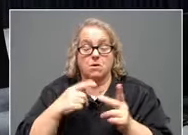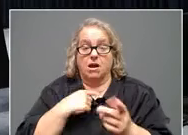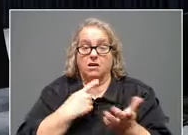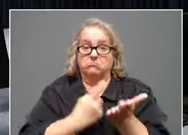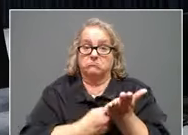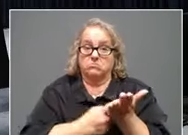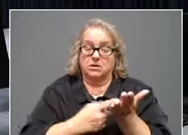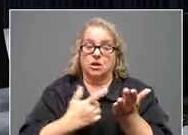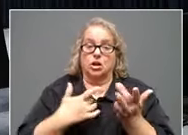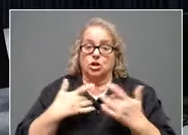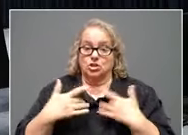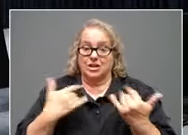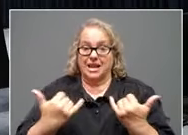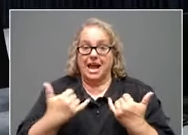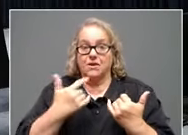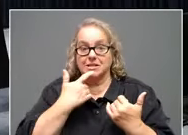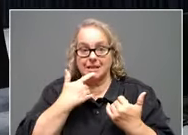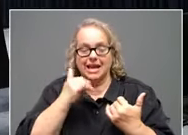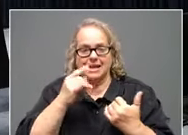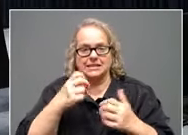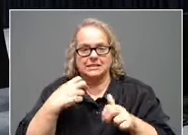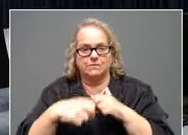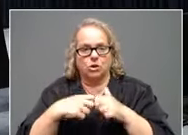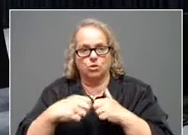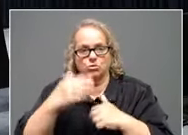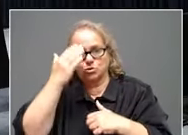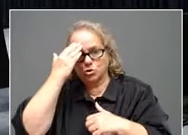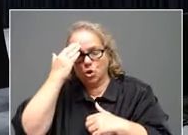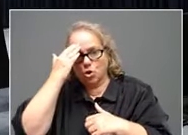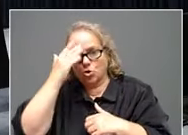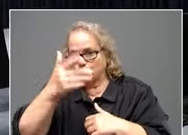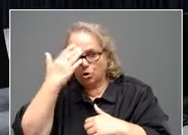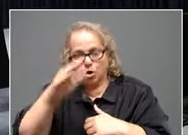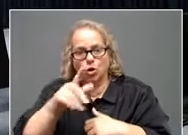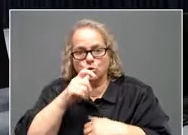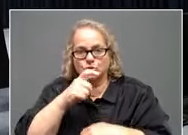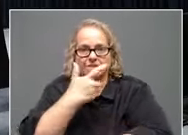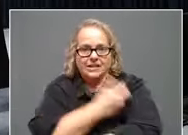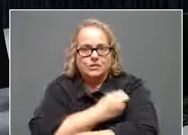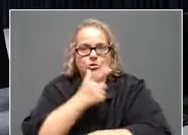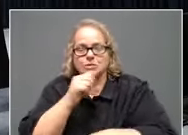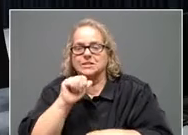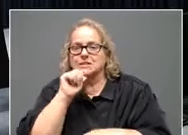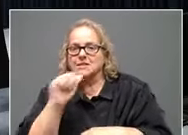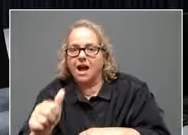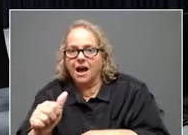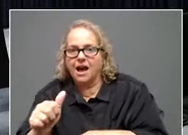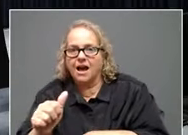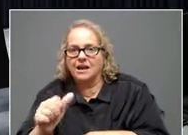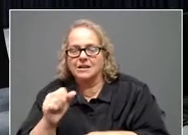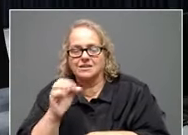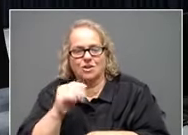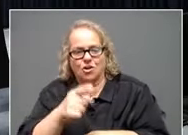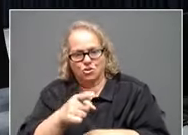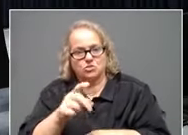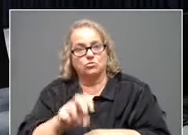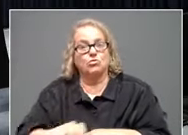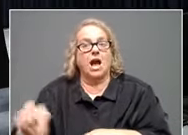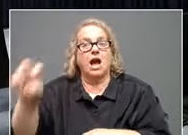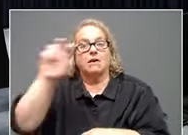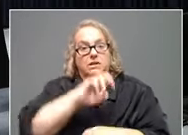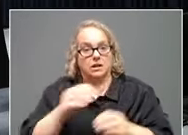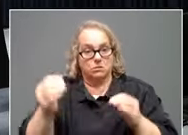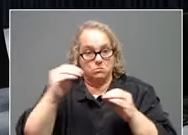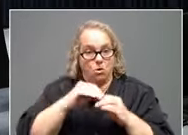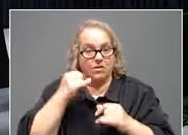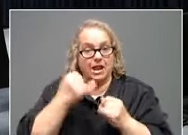have said, well, now it is difficult to know. You don't know who's vaccinated and who isn't. So you've been traveling a lot more in the last few